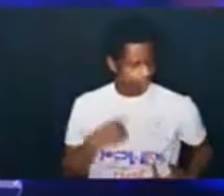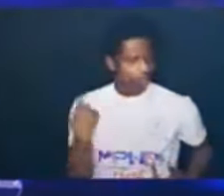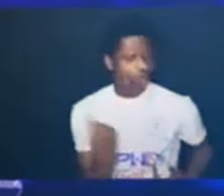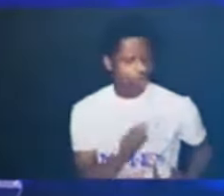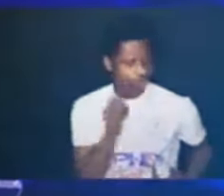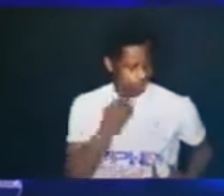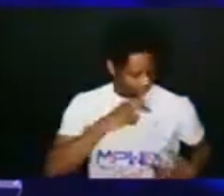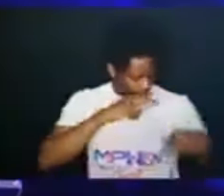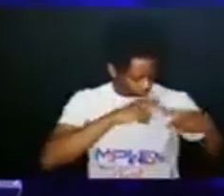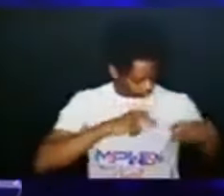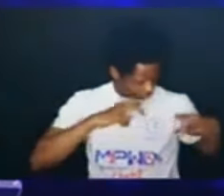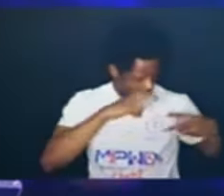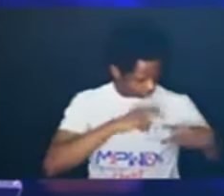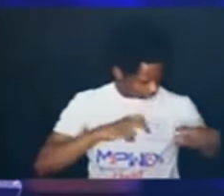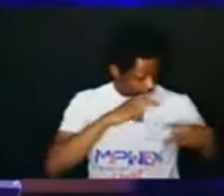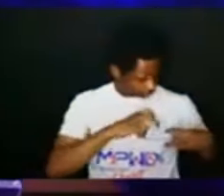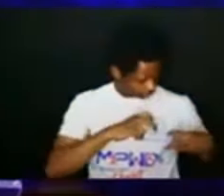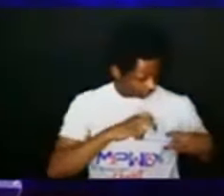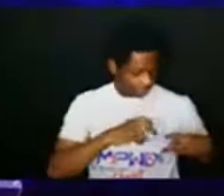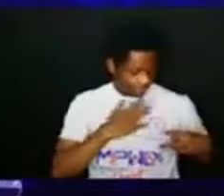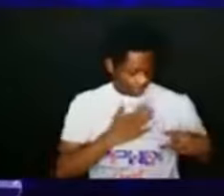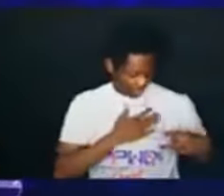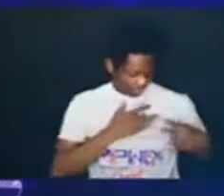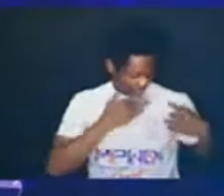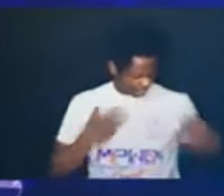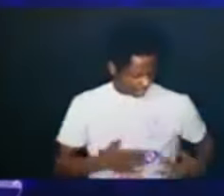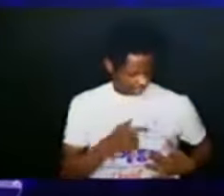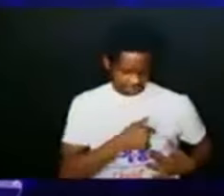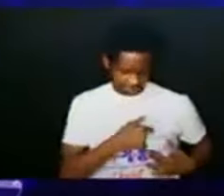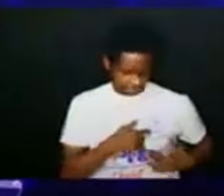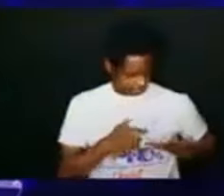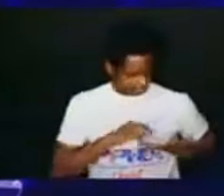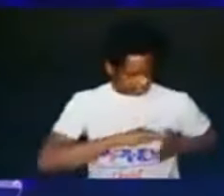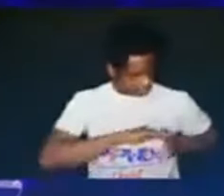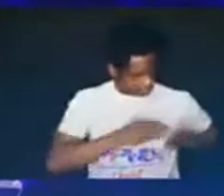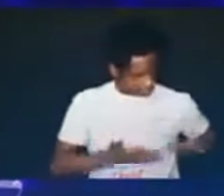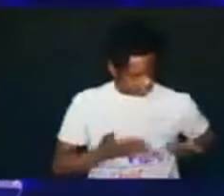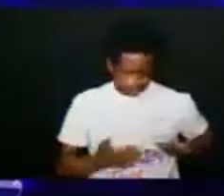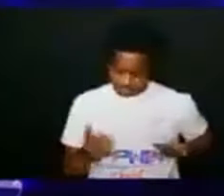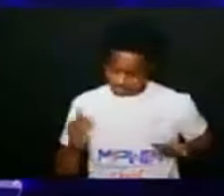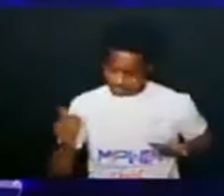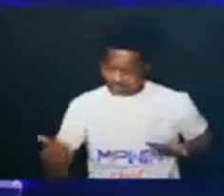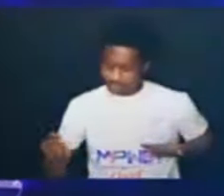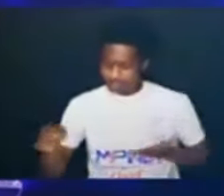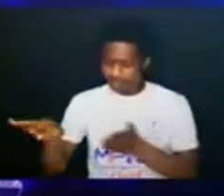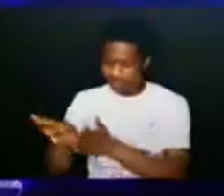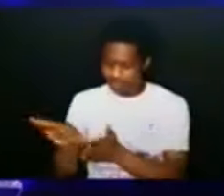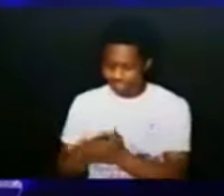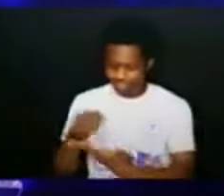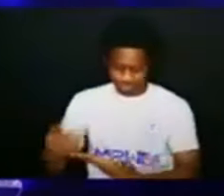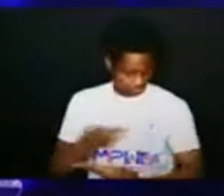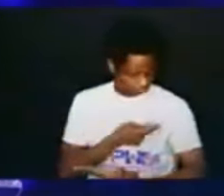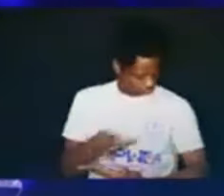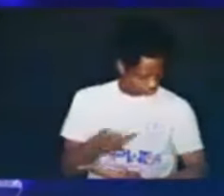along with the scriptures," if you like. "I've been reading the scriptures along with reading my heart." Yes, my